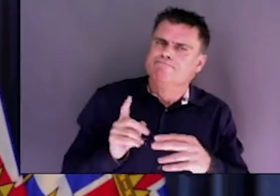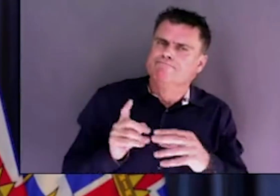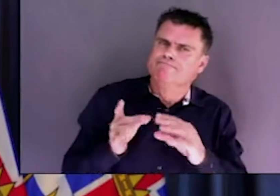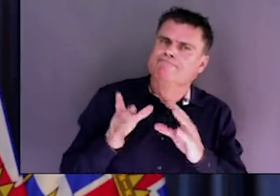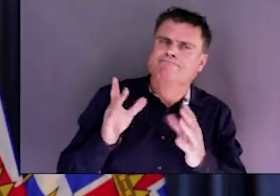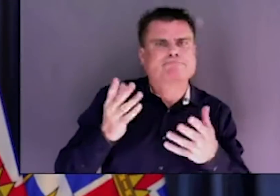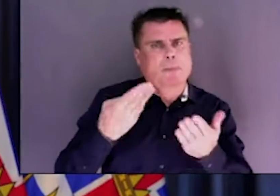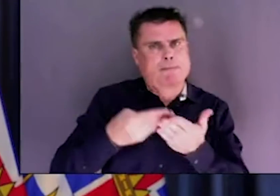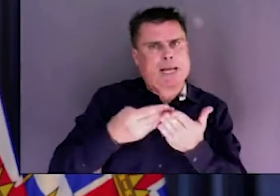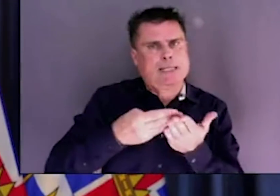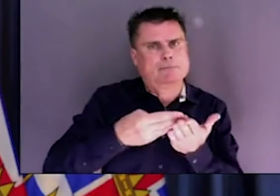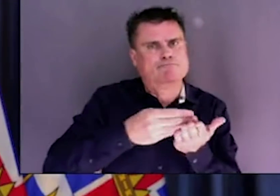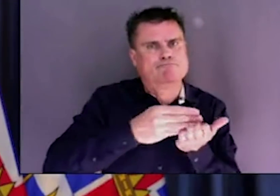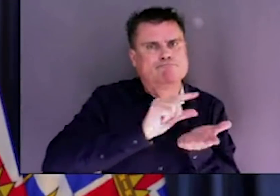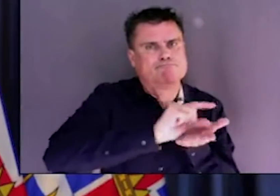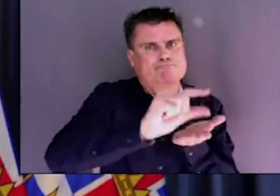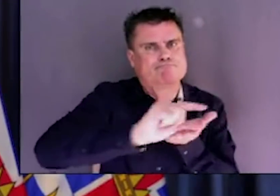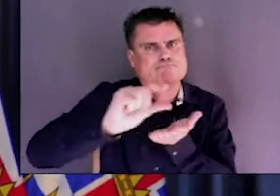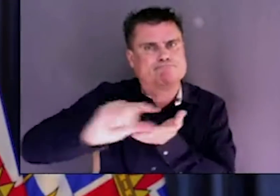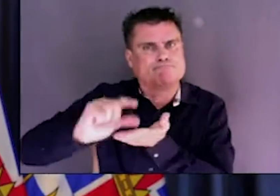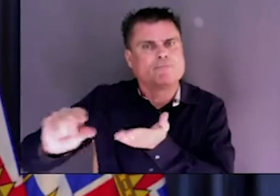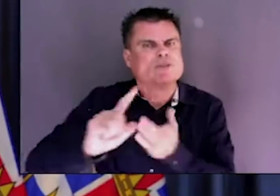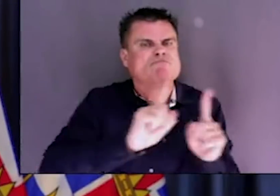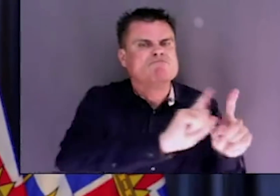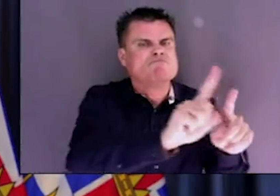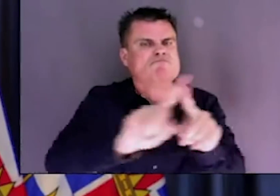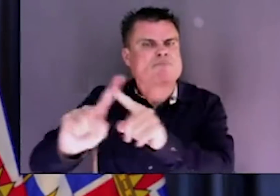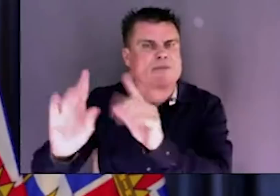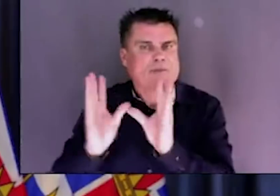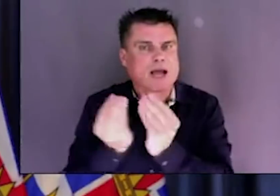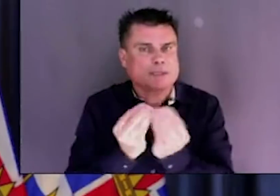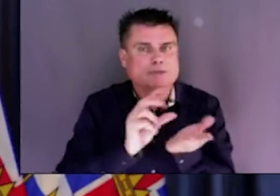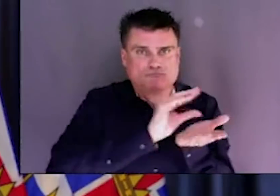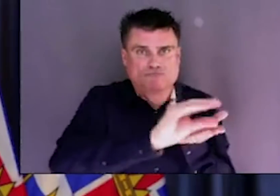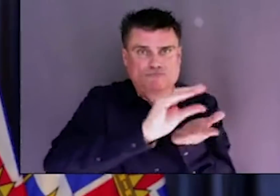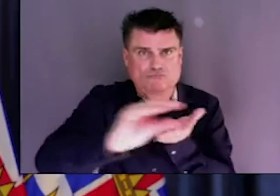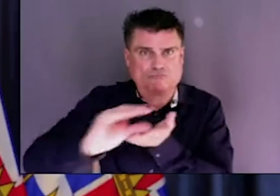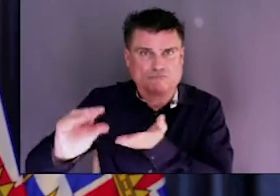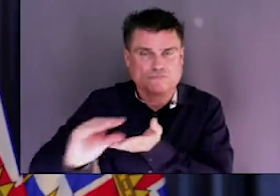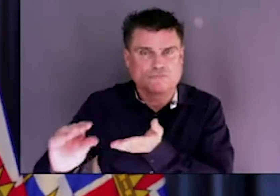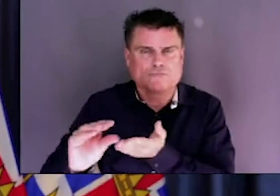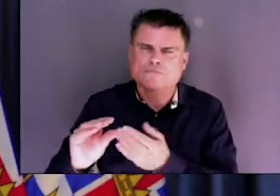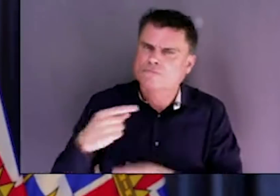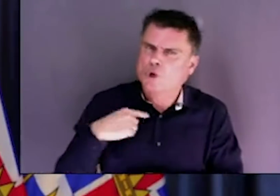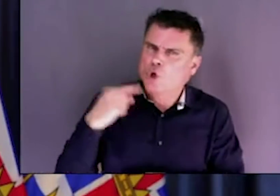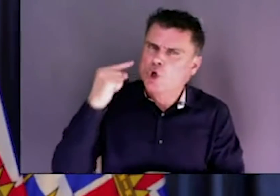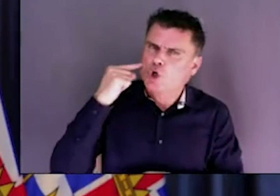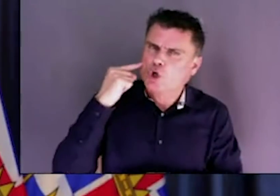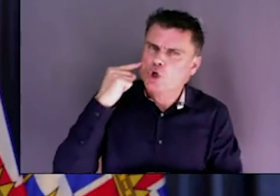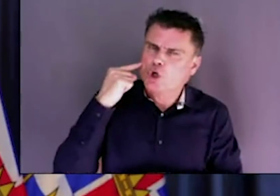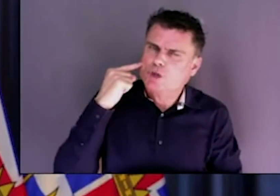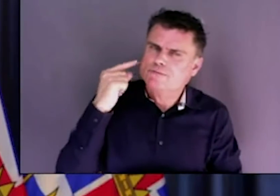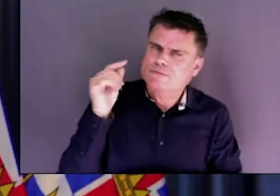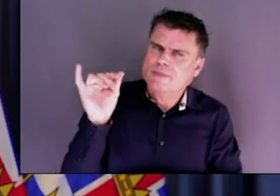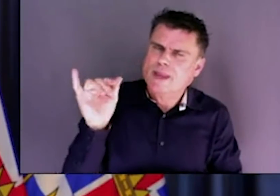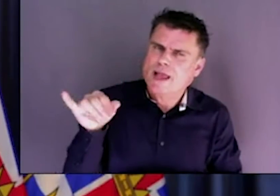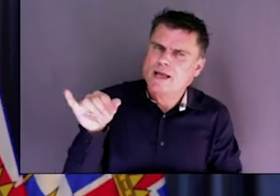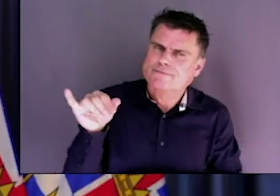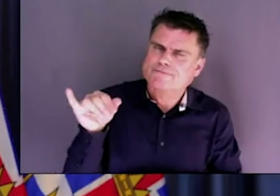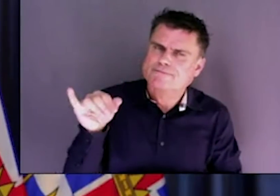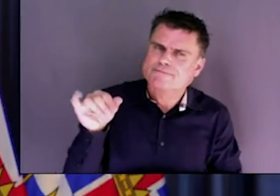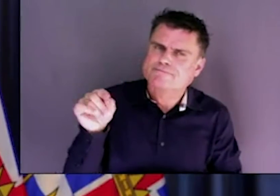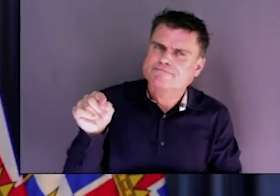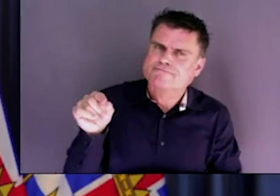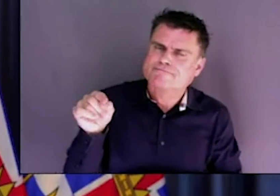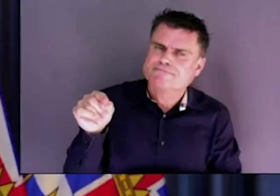has already been spent for every dollar of private income that's been lost to the pandemic so far. Much of it going to people who have it in the